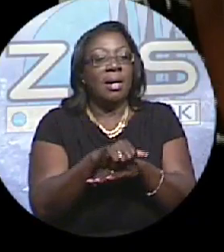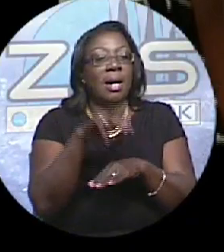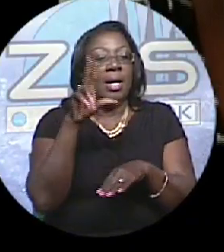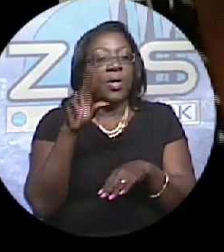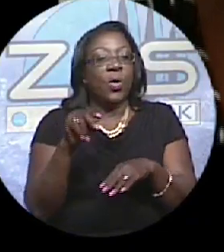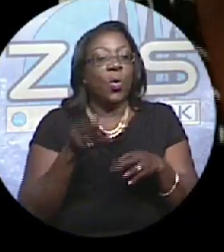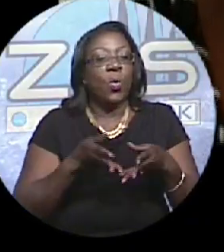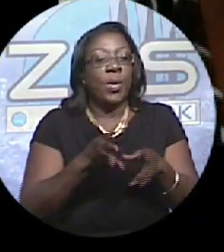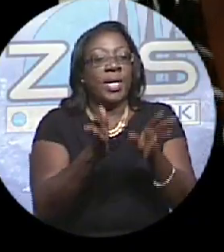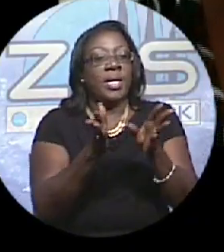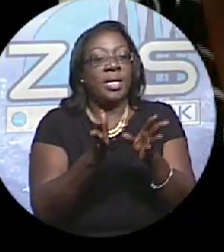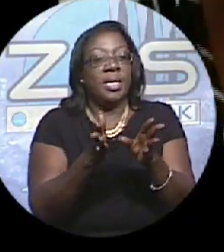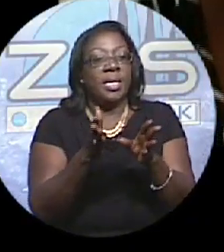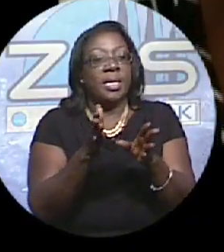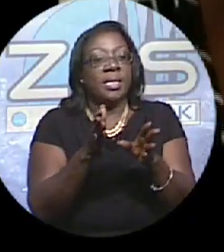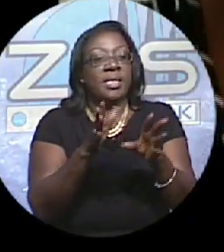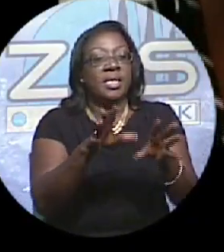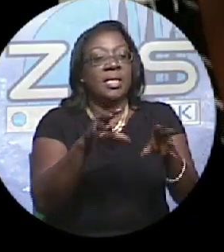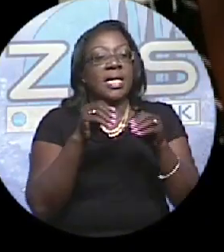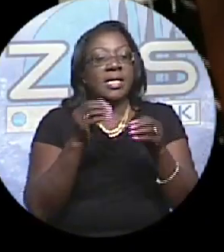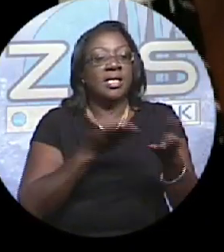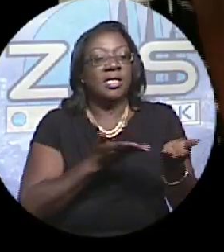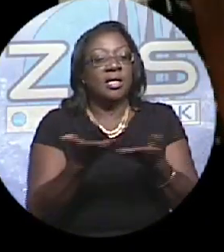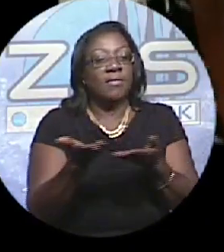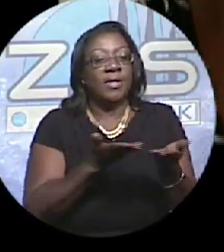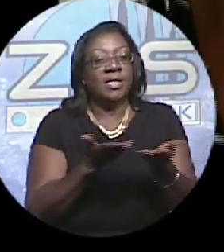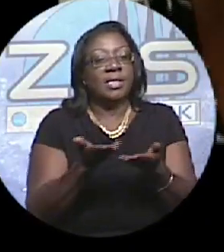way I could get service